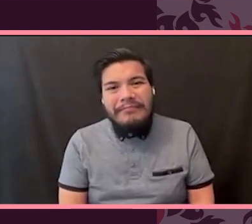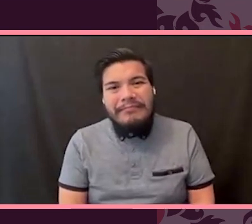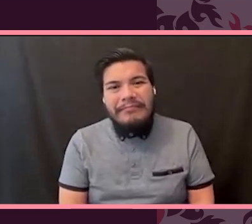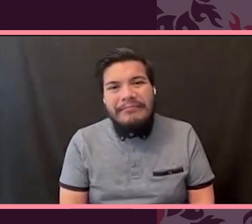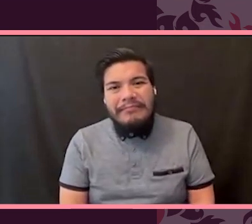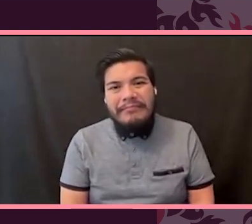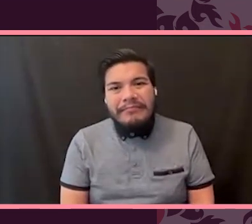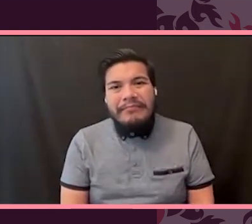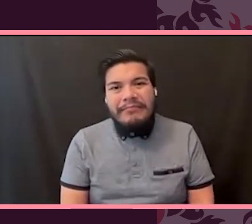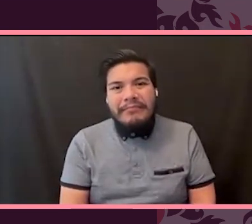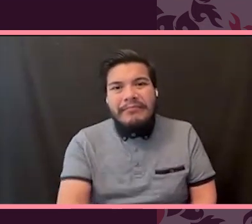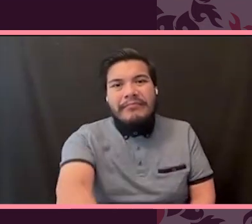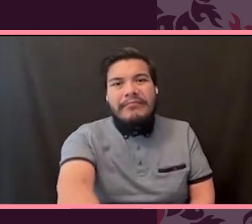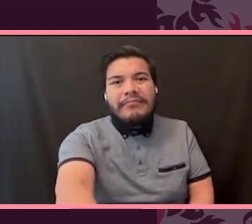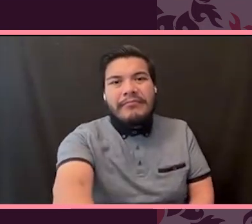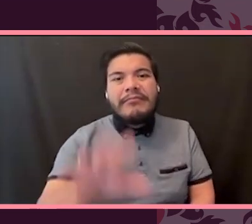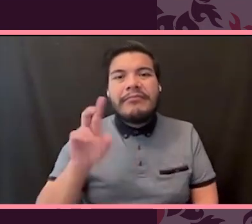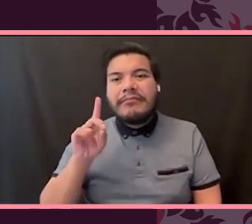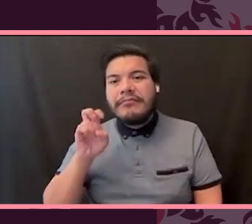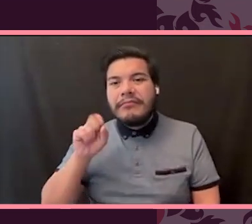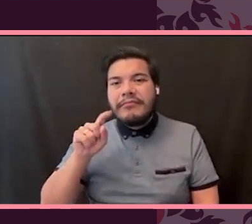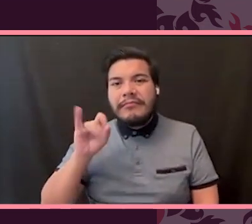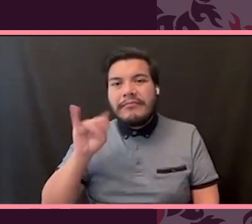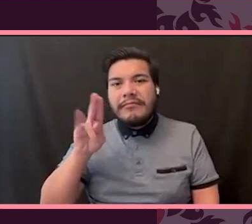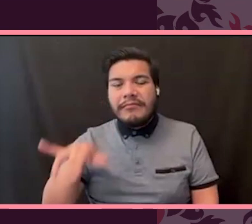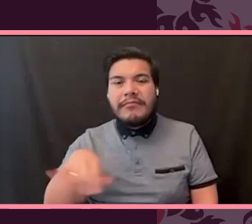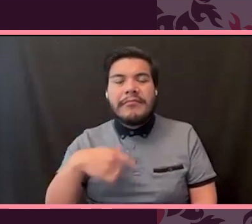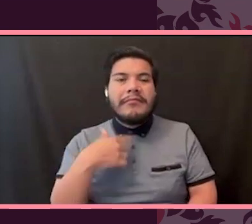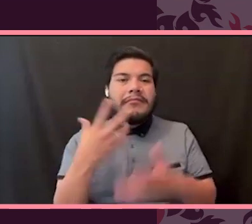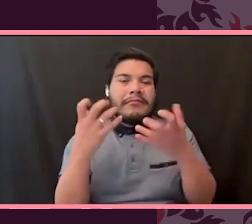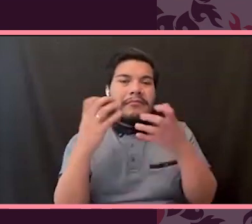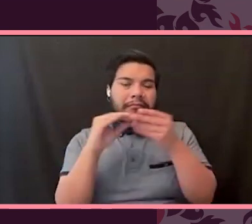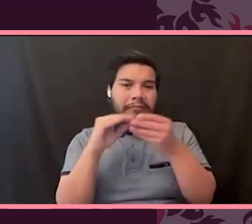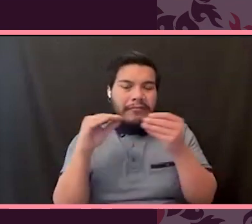Thank you. This is Destiny. I want to say that I think there